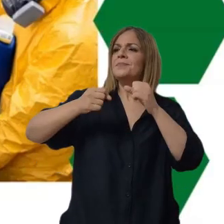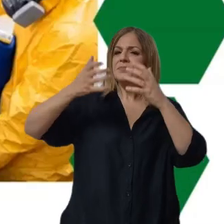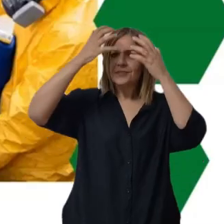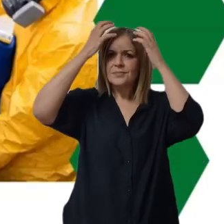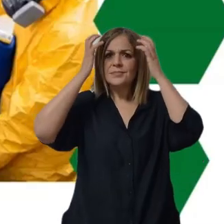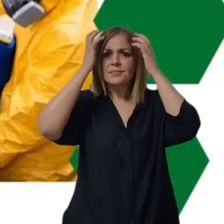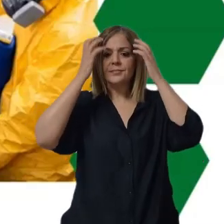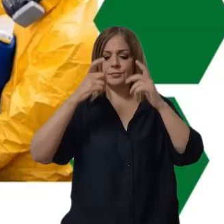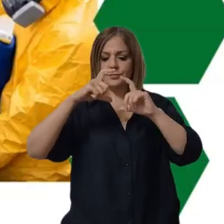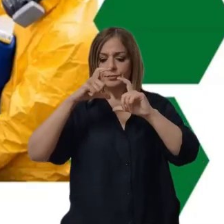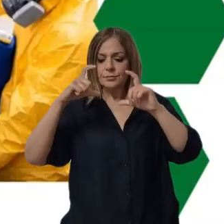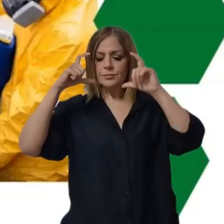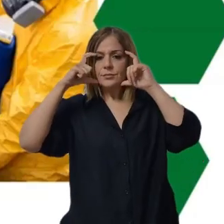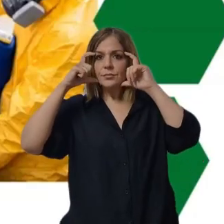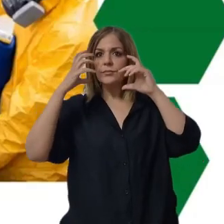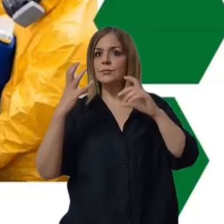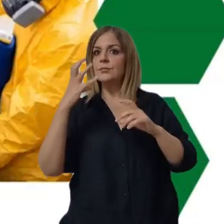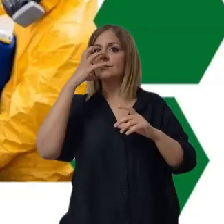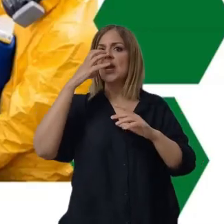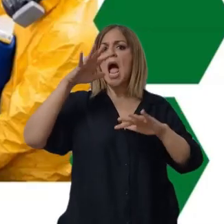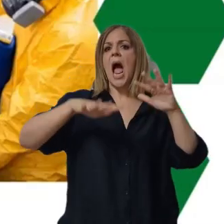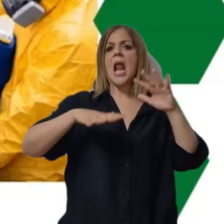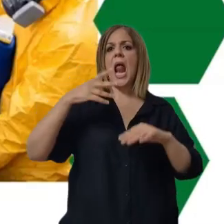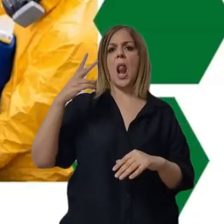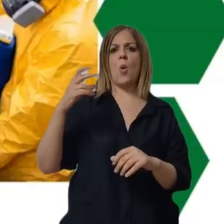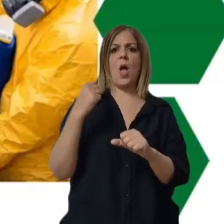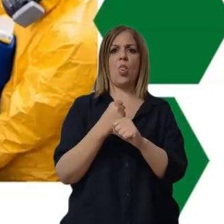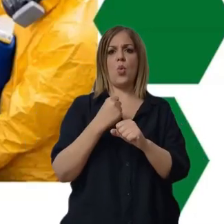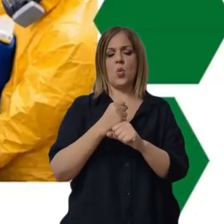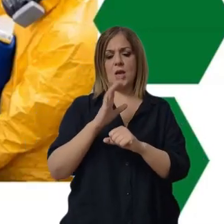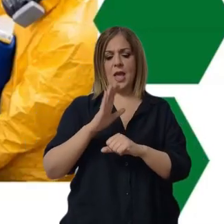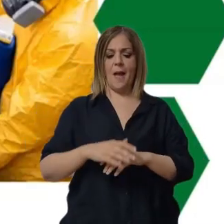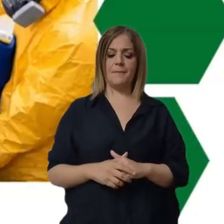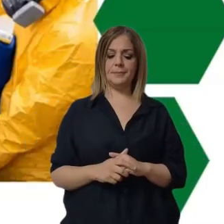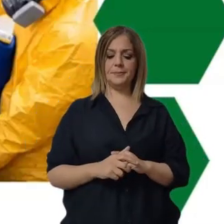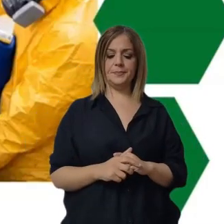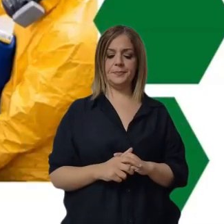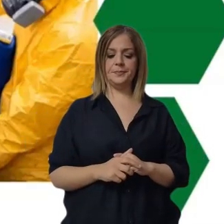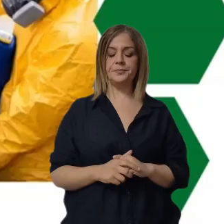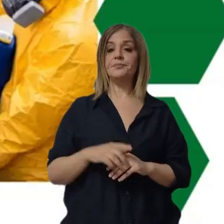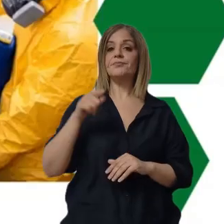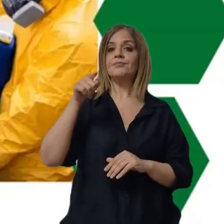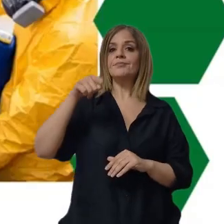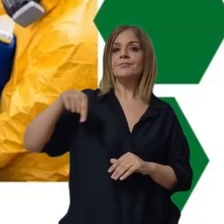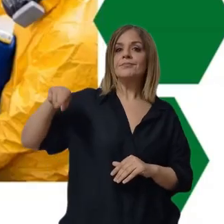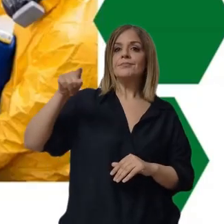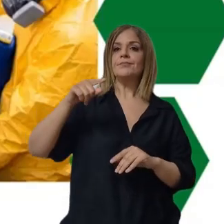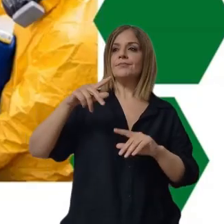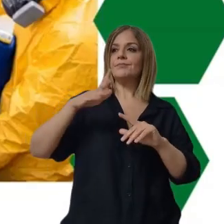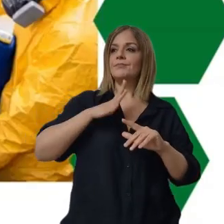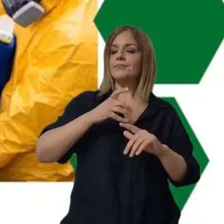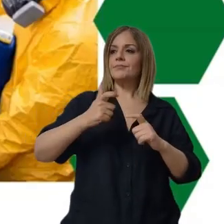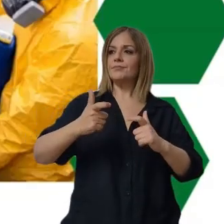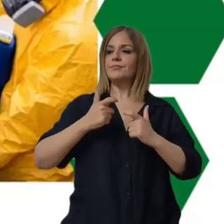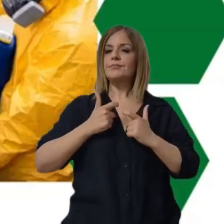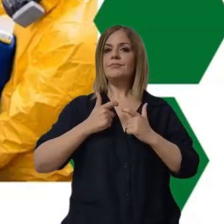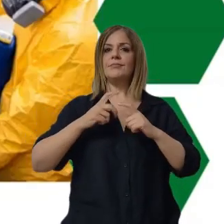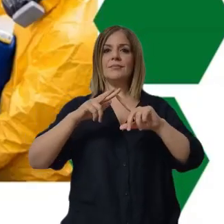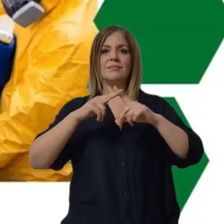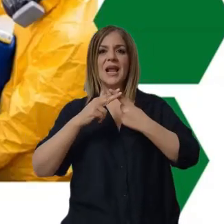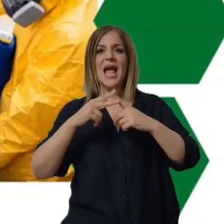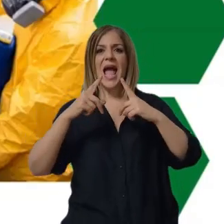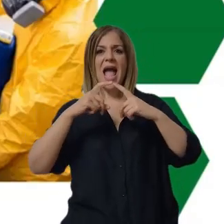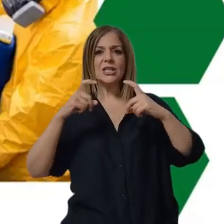masks depending on the work that they are doing. And these personal protective equipment, so